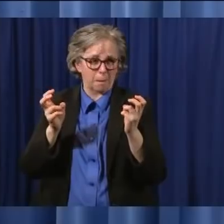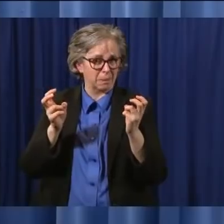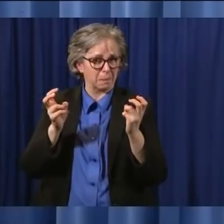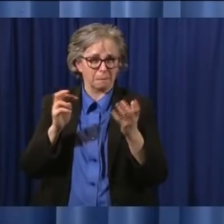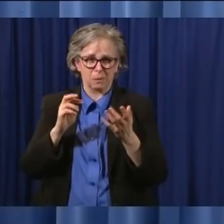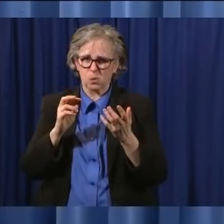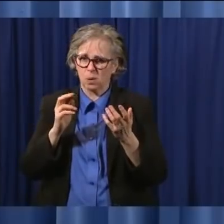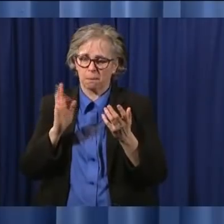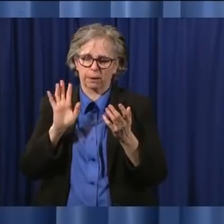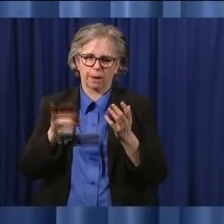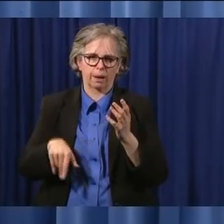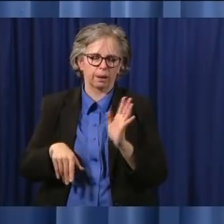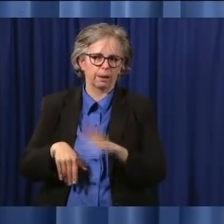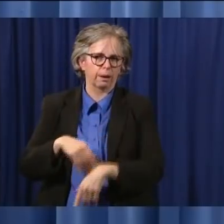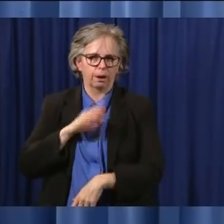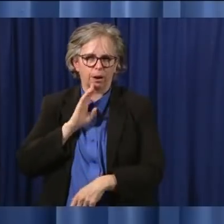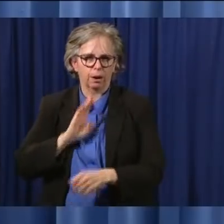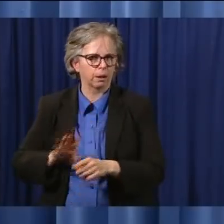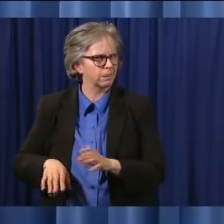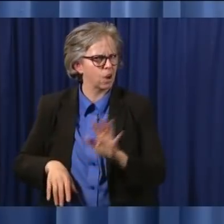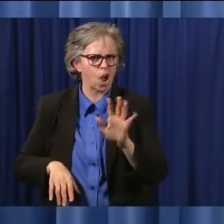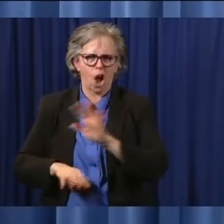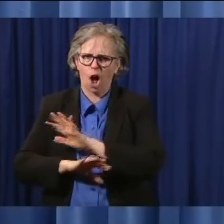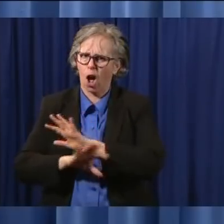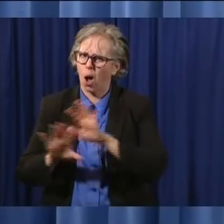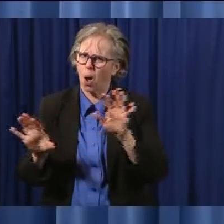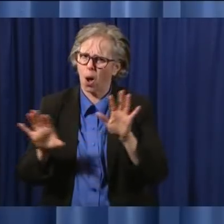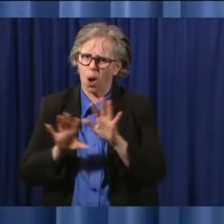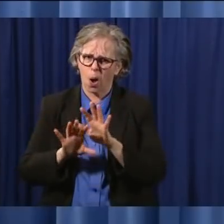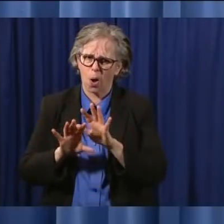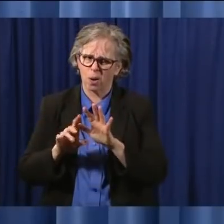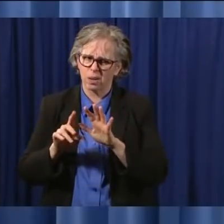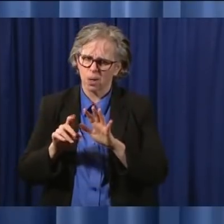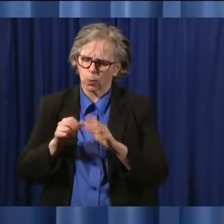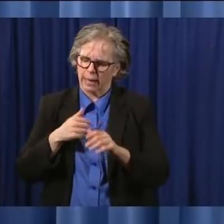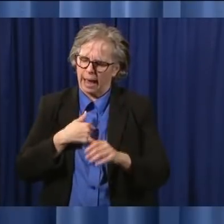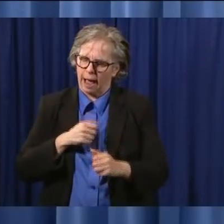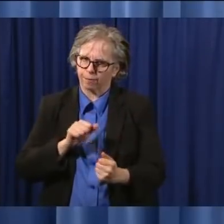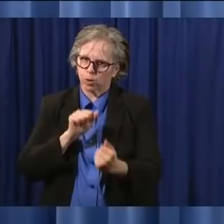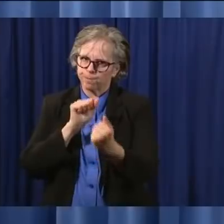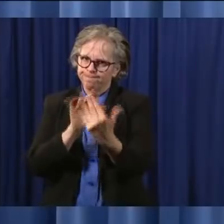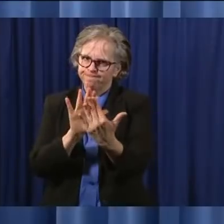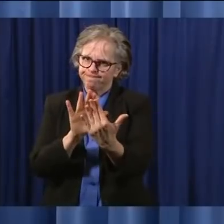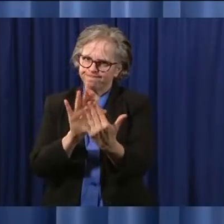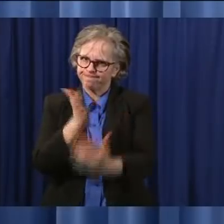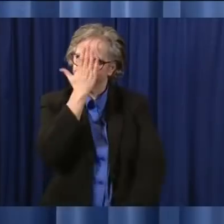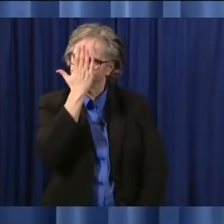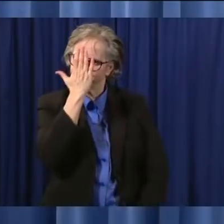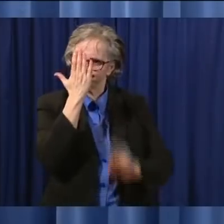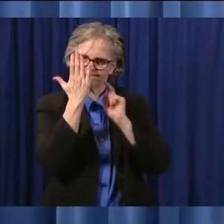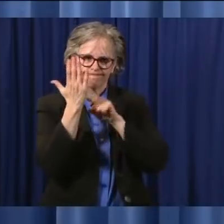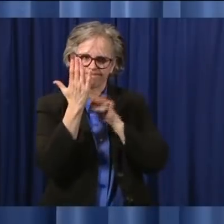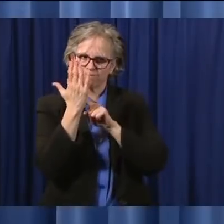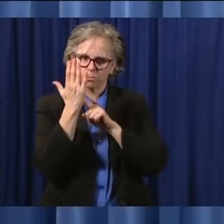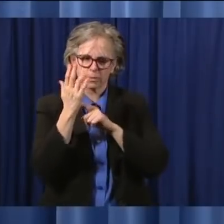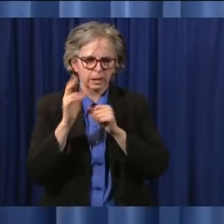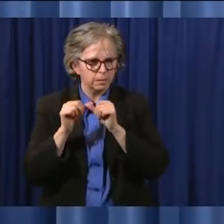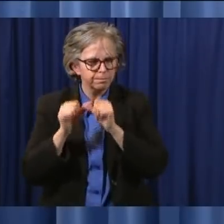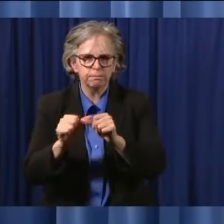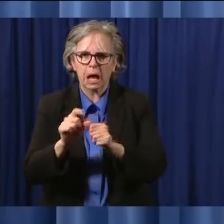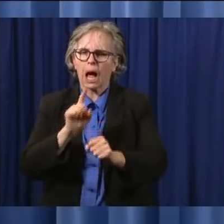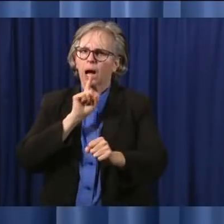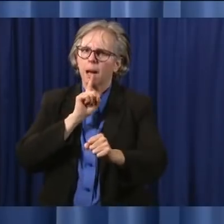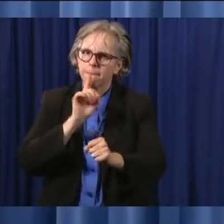entrenched inequities among our fellow Ohio citizens. We have been and will remain committed to setting a course